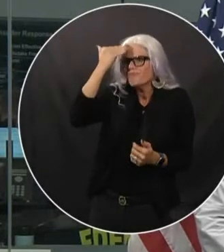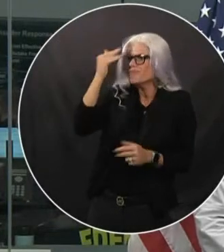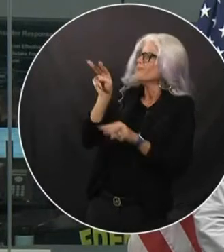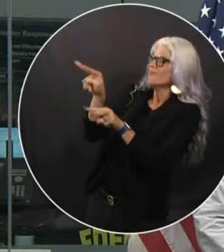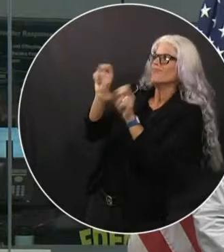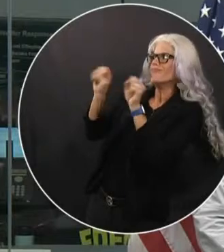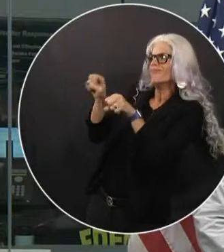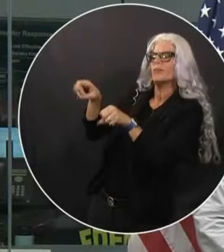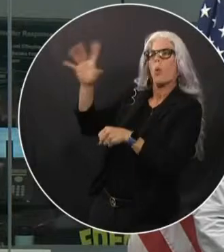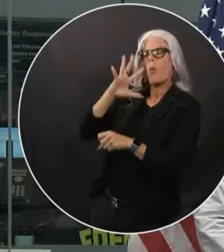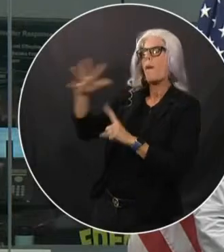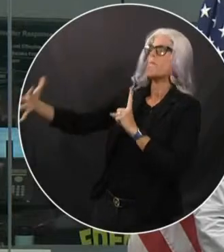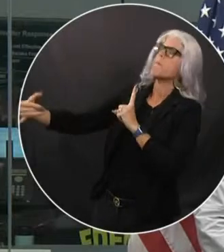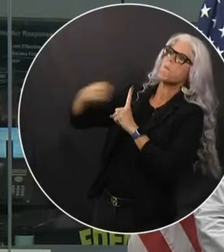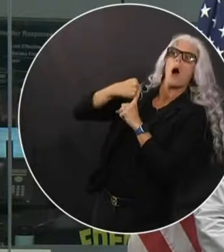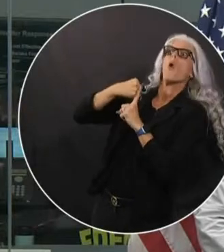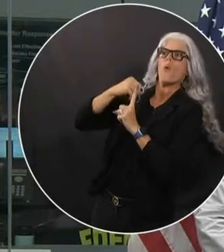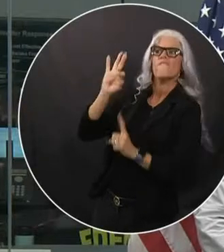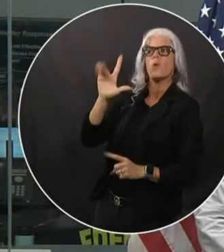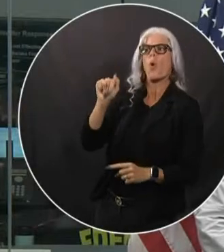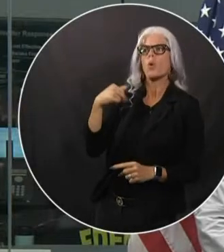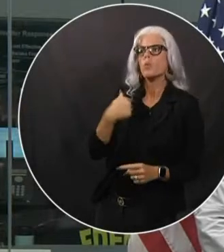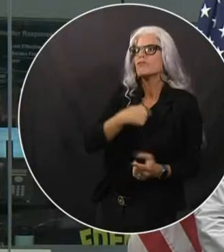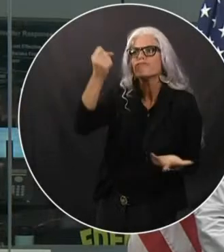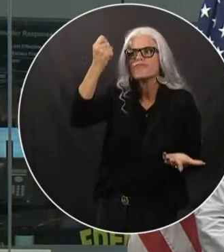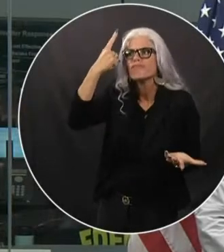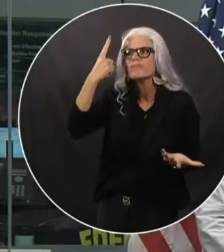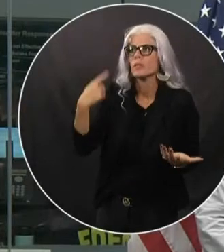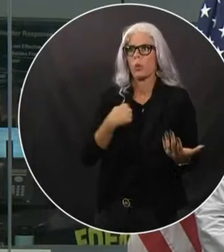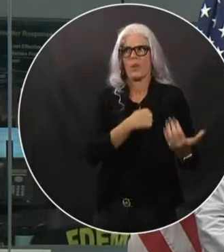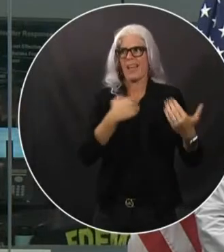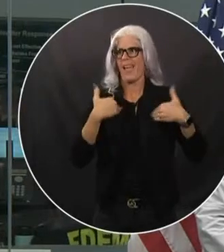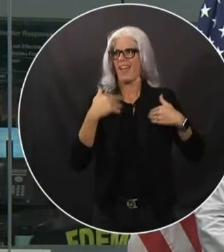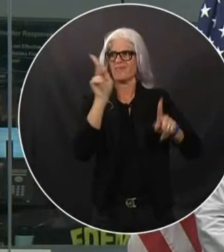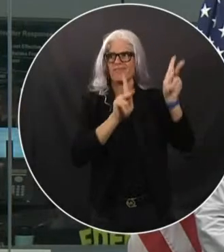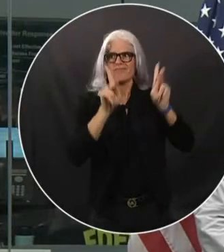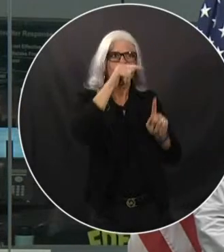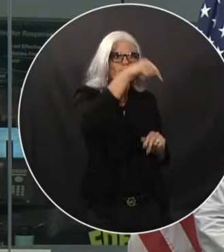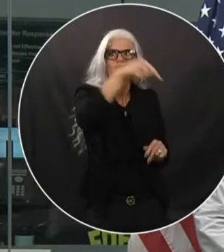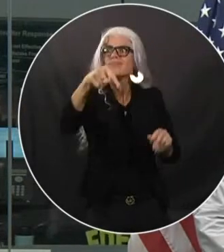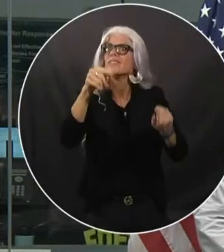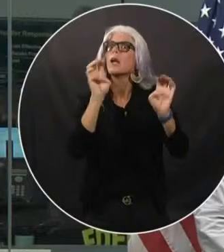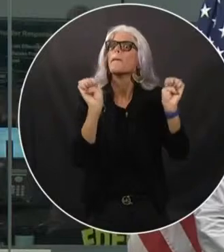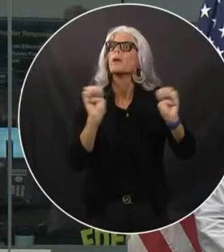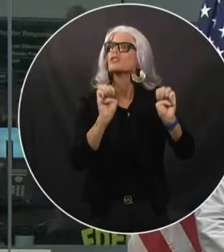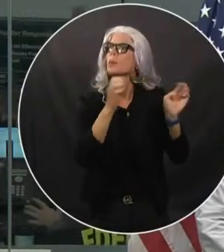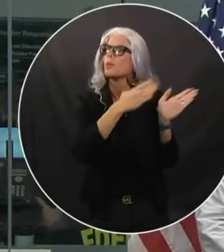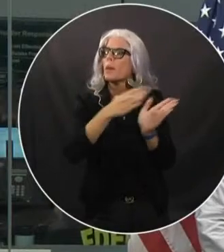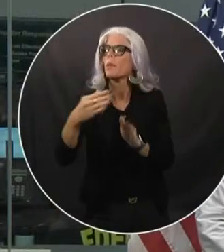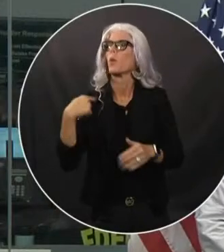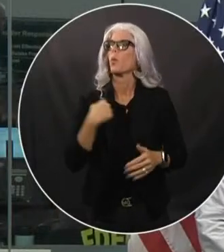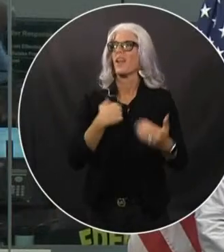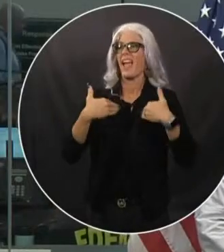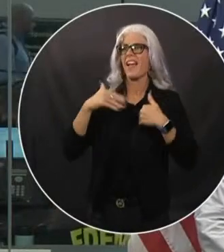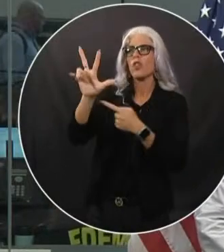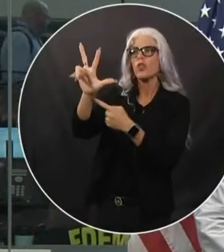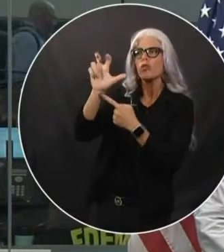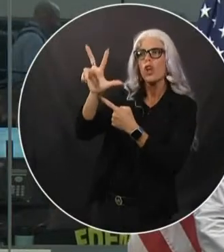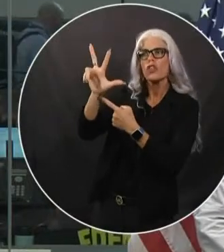Florida. We have at the department here for emergency management received 338 requests for assistance from local